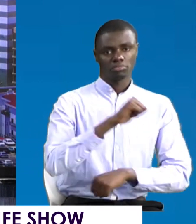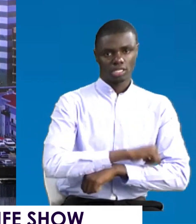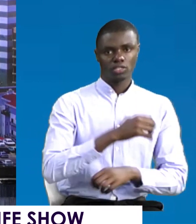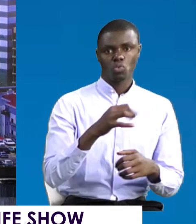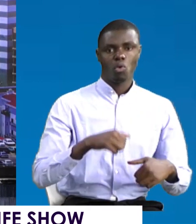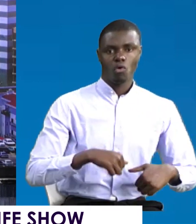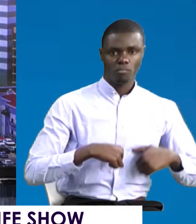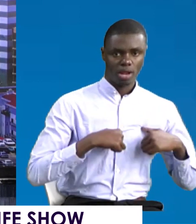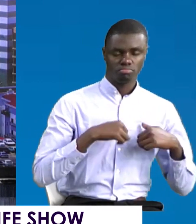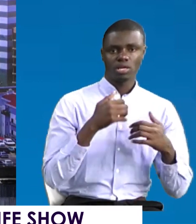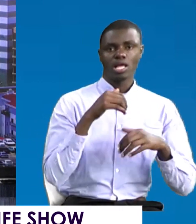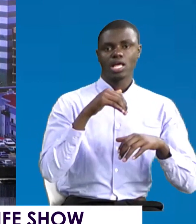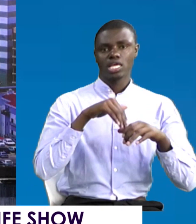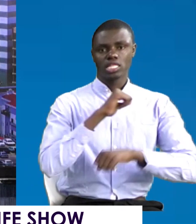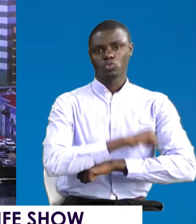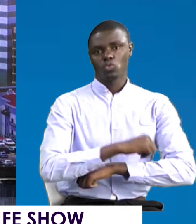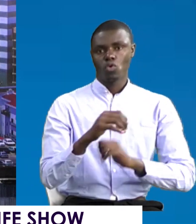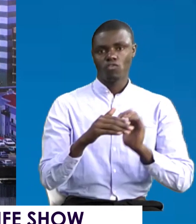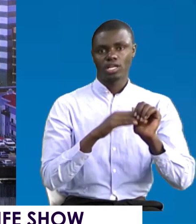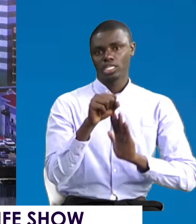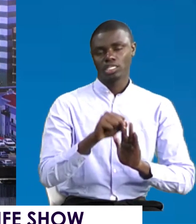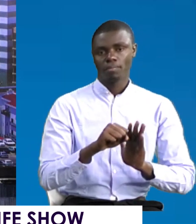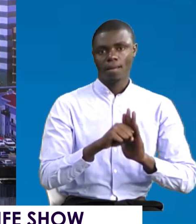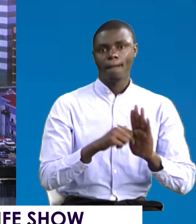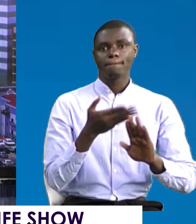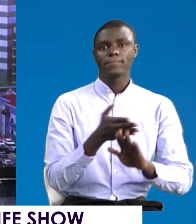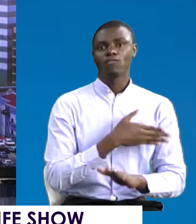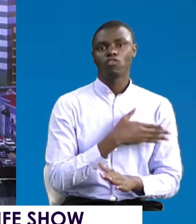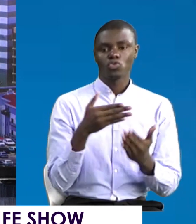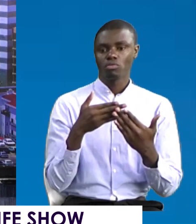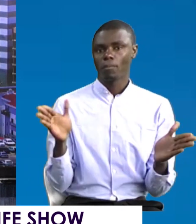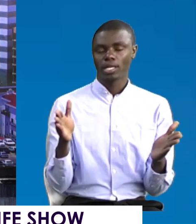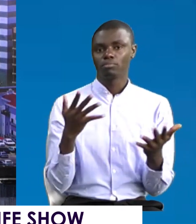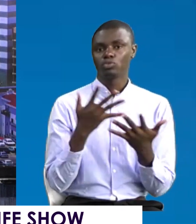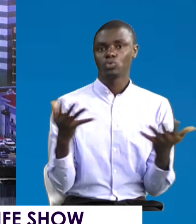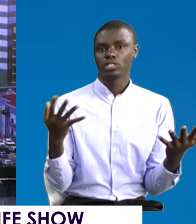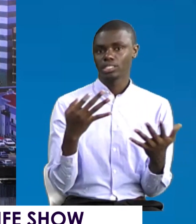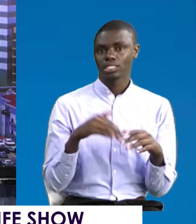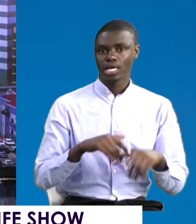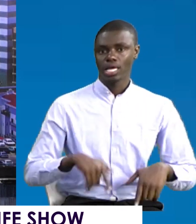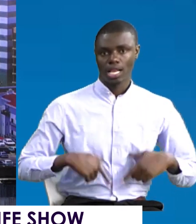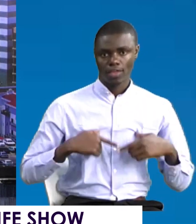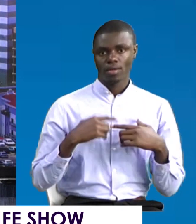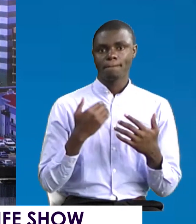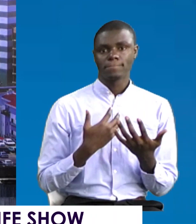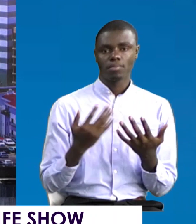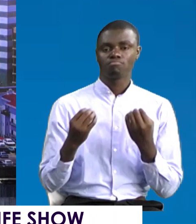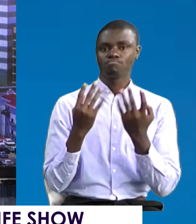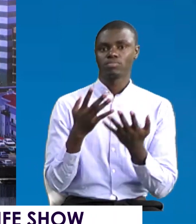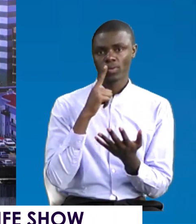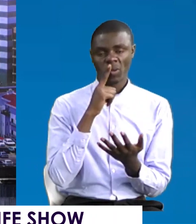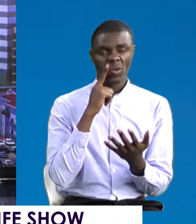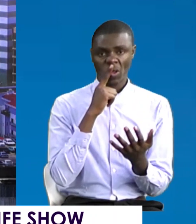in the school of leadership, before you are opened up to some kind of things in your life. I'm bringing up to you some